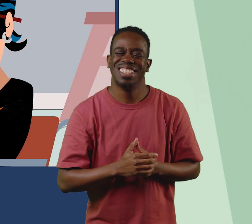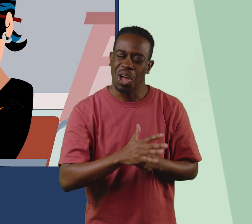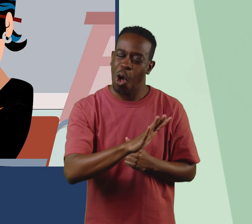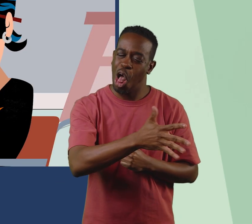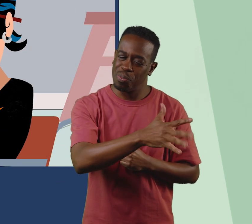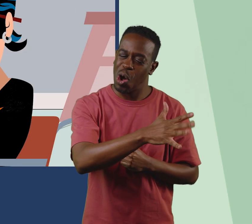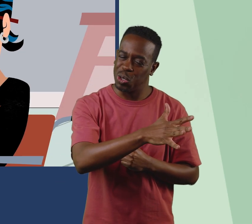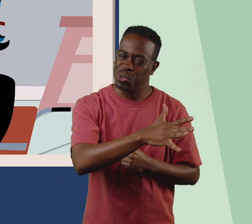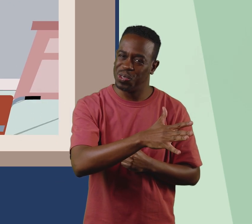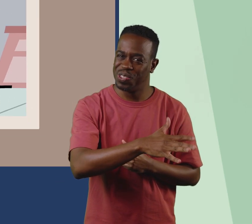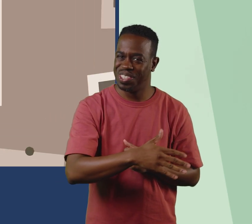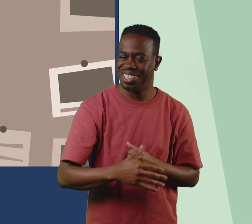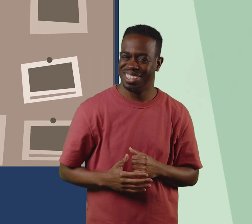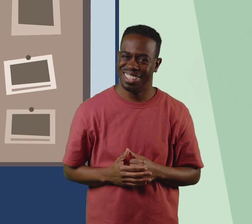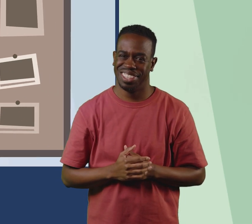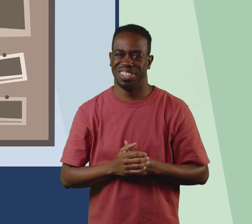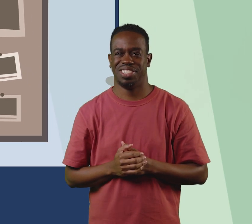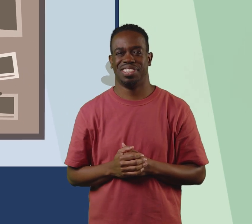Almost.